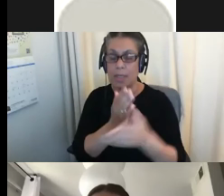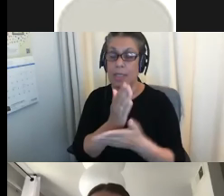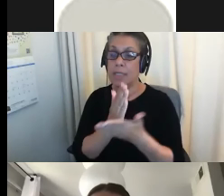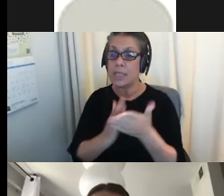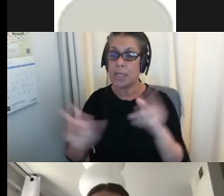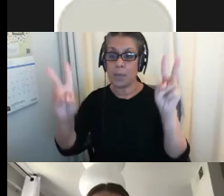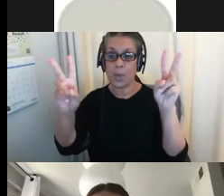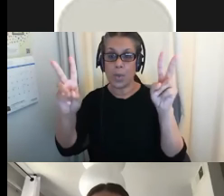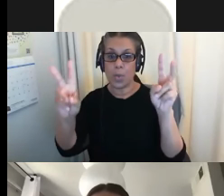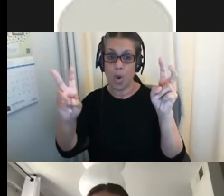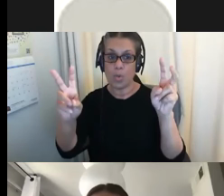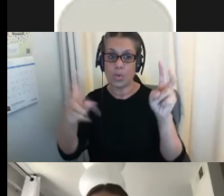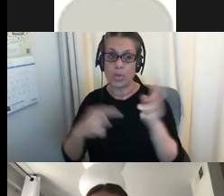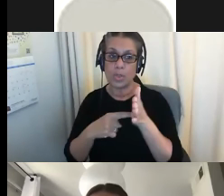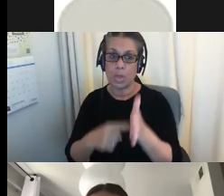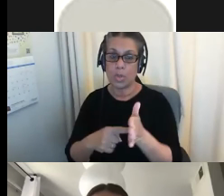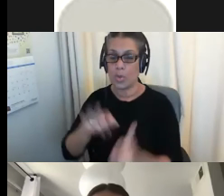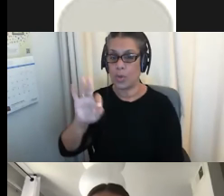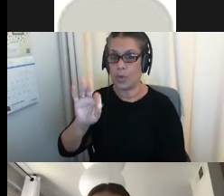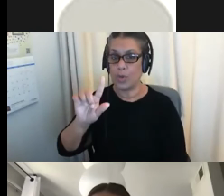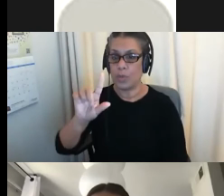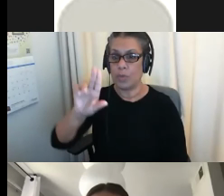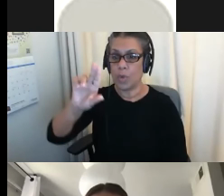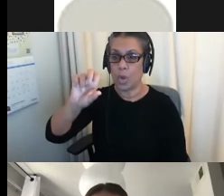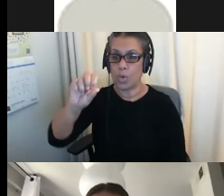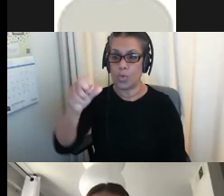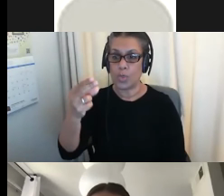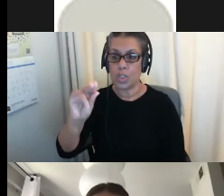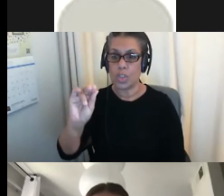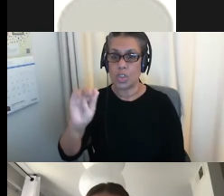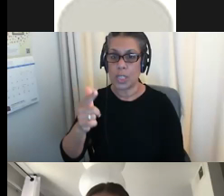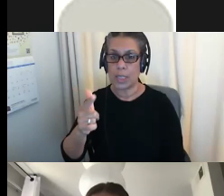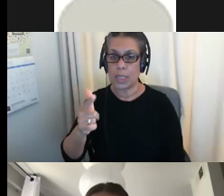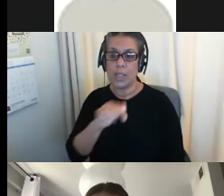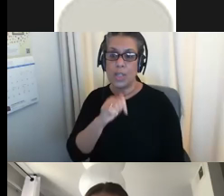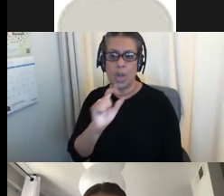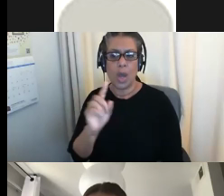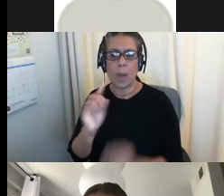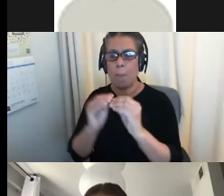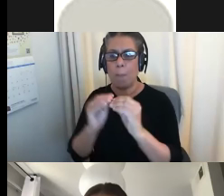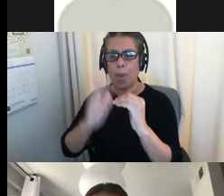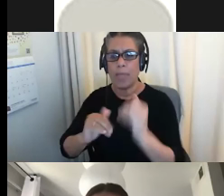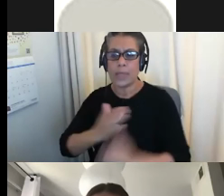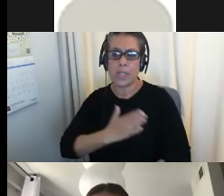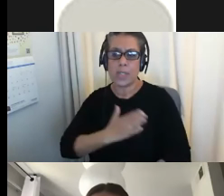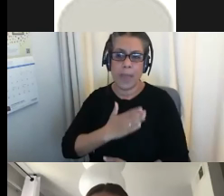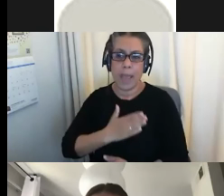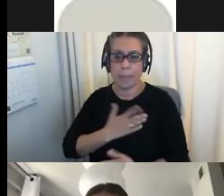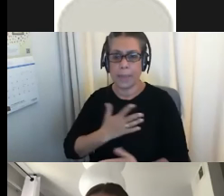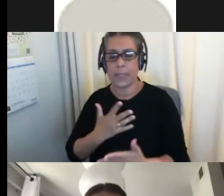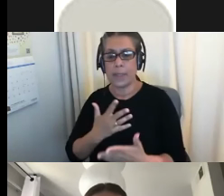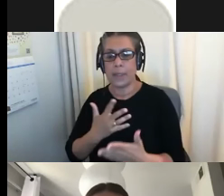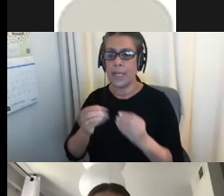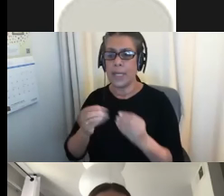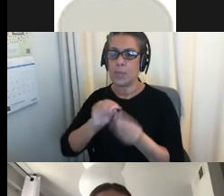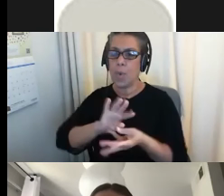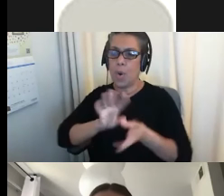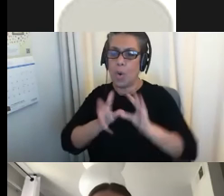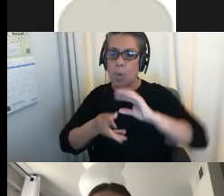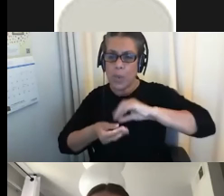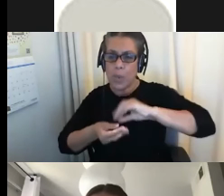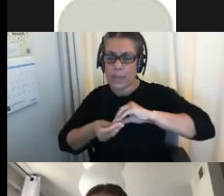define flourishing, like it, moves beyond the confines of simple happiness or well-being. It offers a holistic perspective on